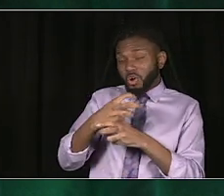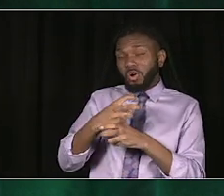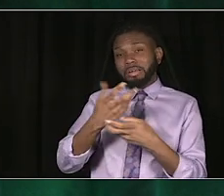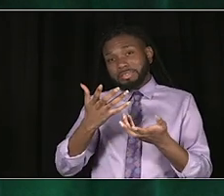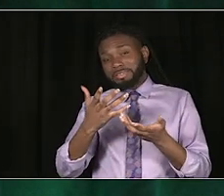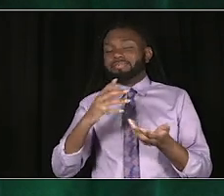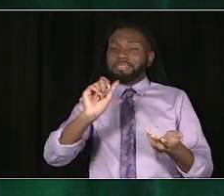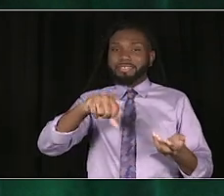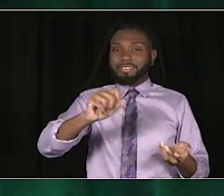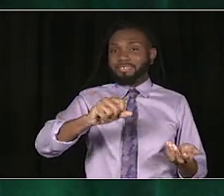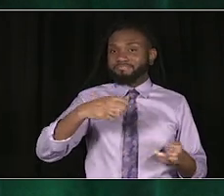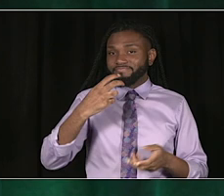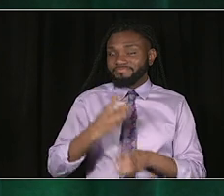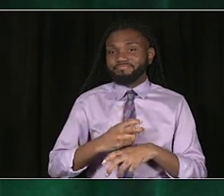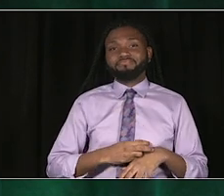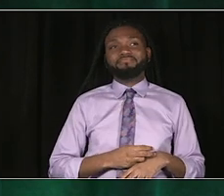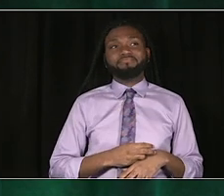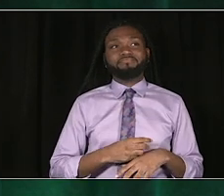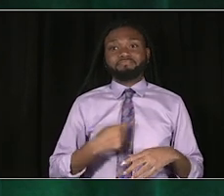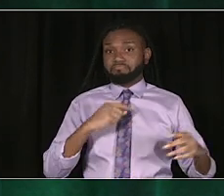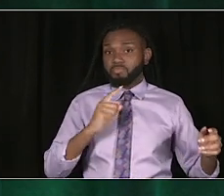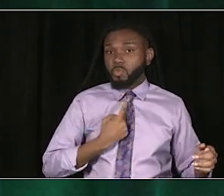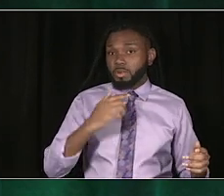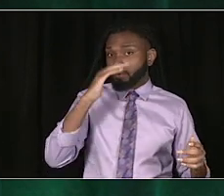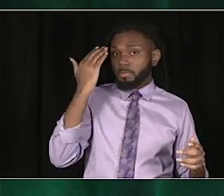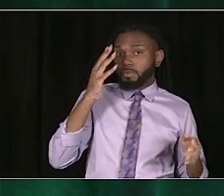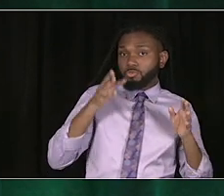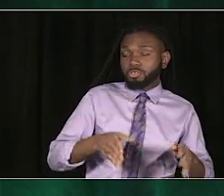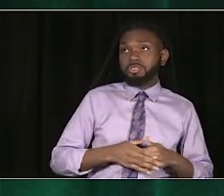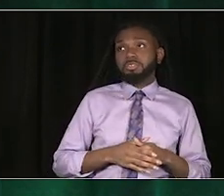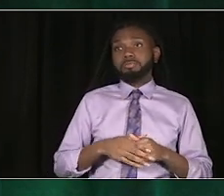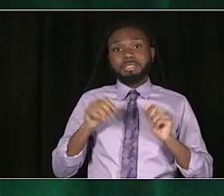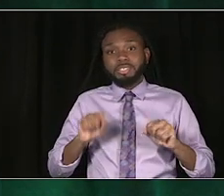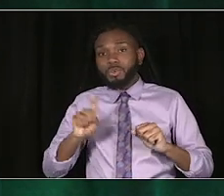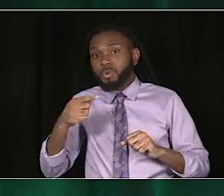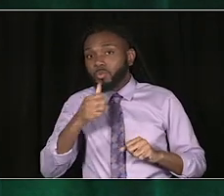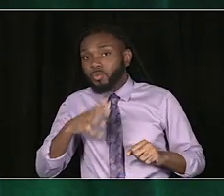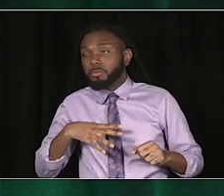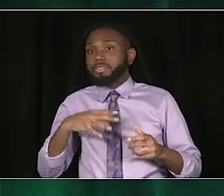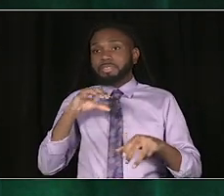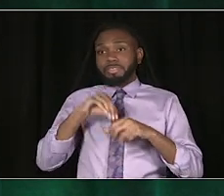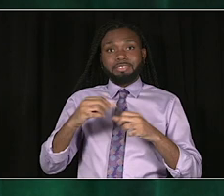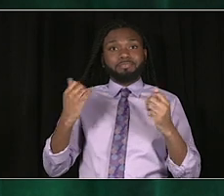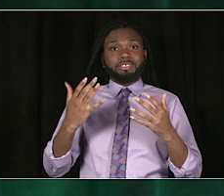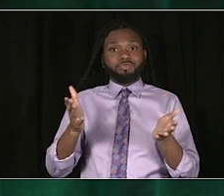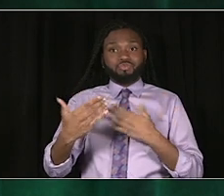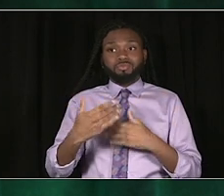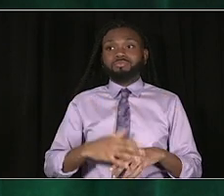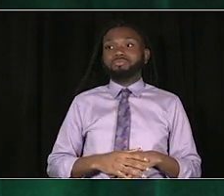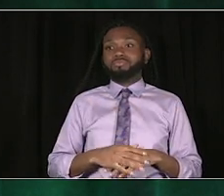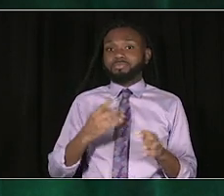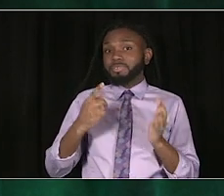is. Am I the only black person, potentially only woman in a lot of rooms, sometimes the only